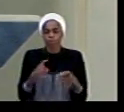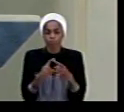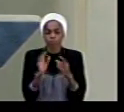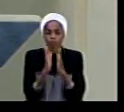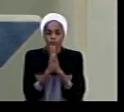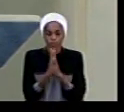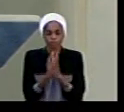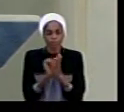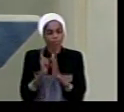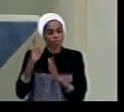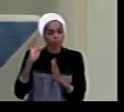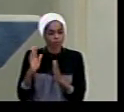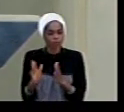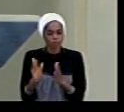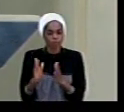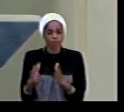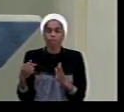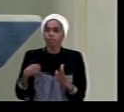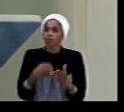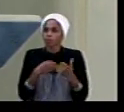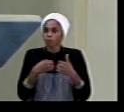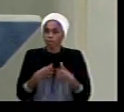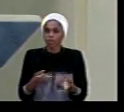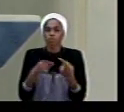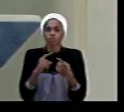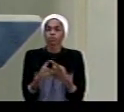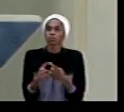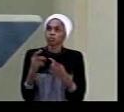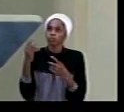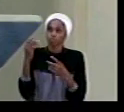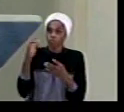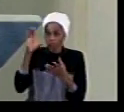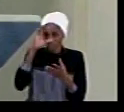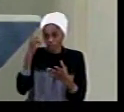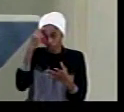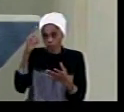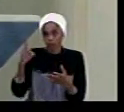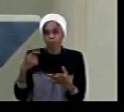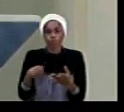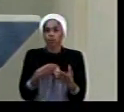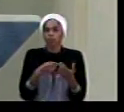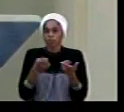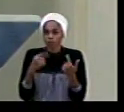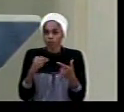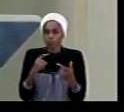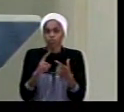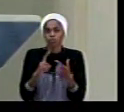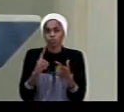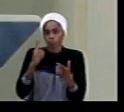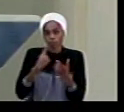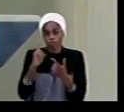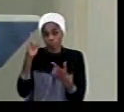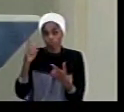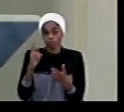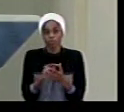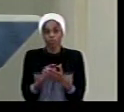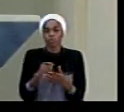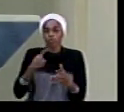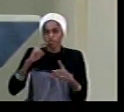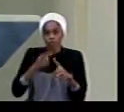God, we have come to seek you. I come to seek you beginning from